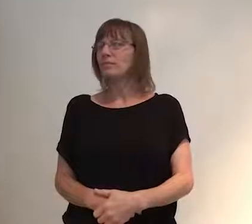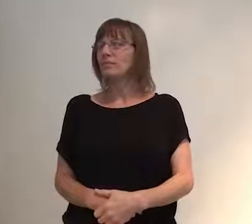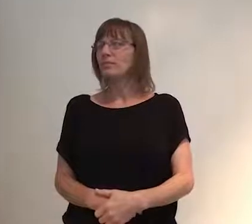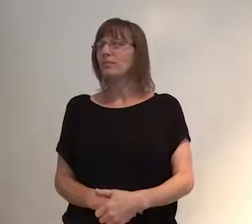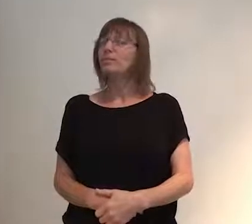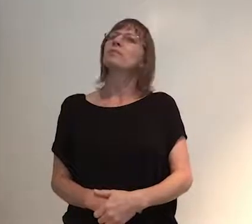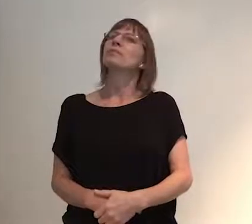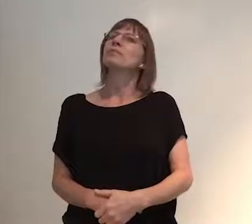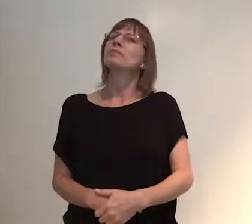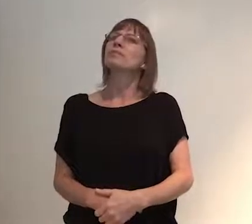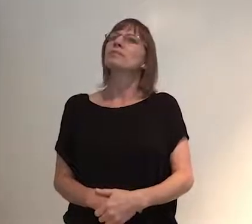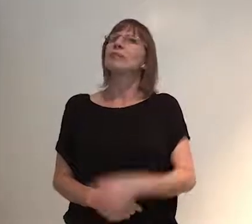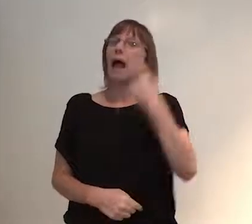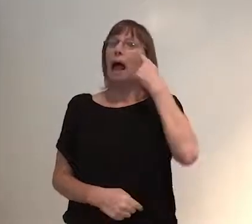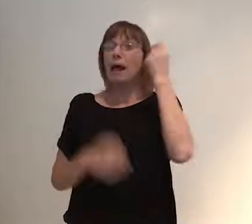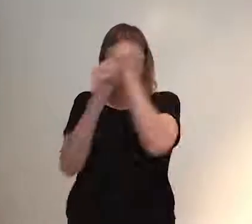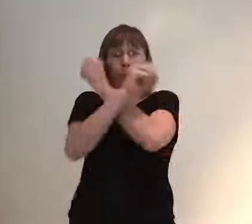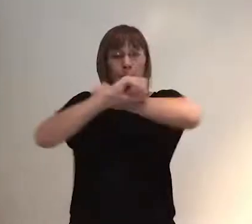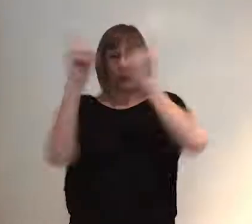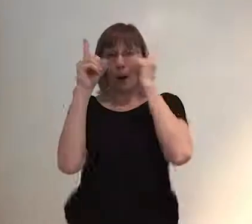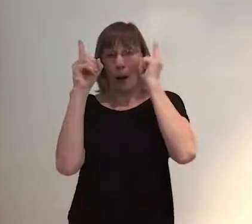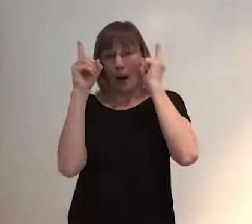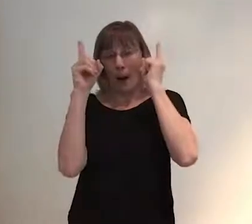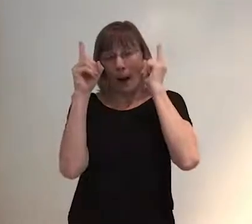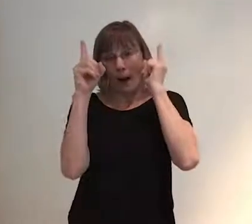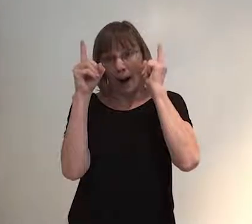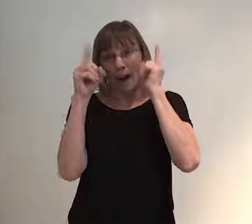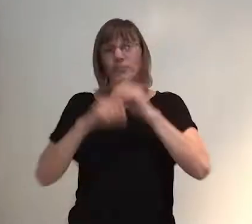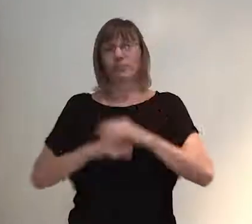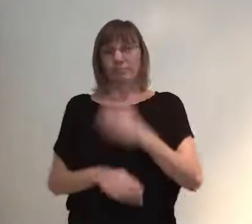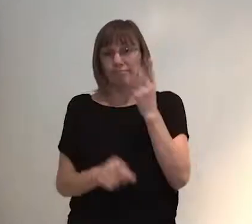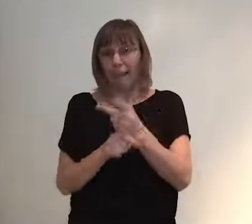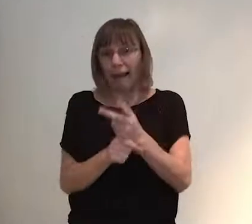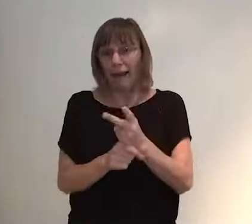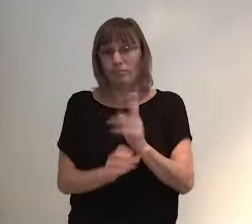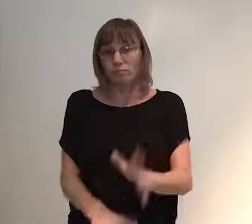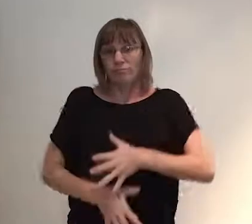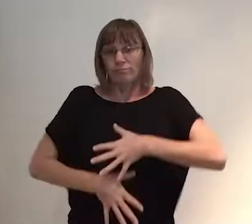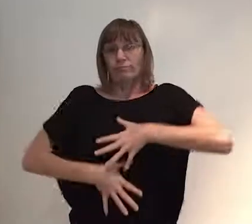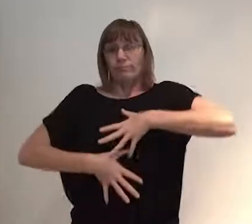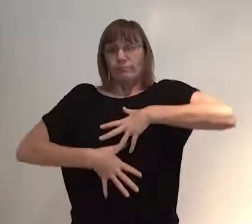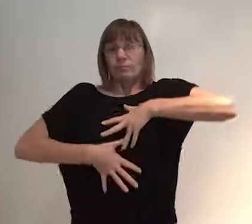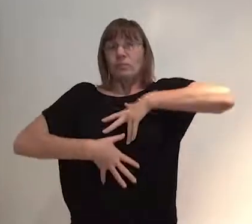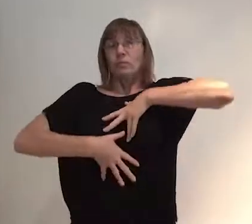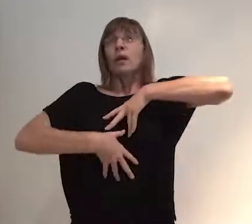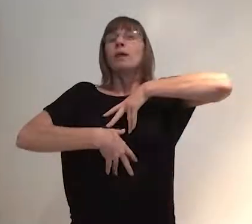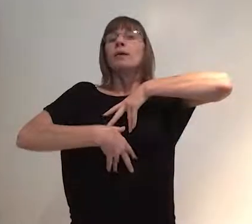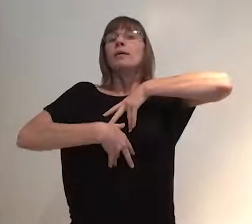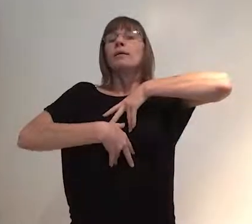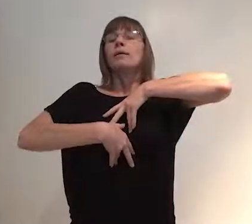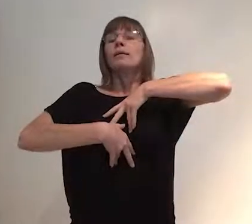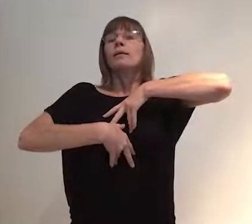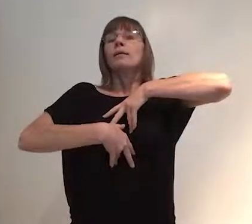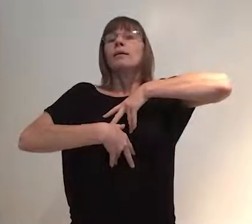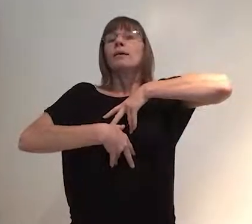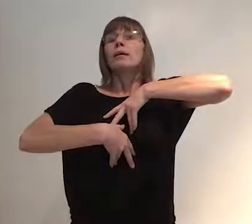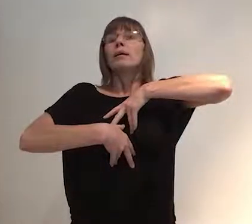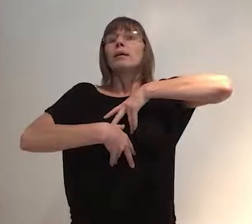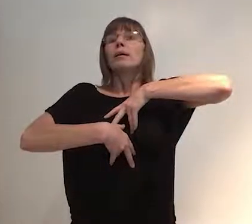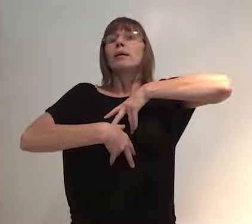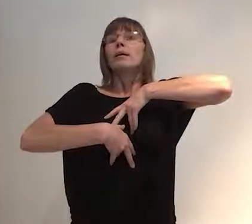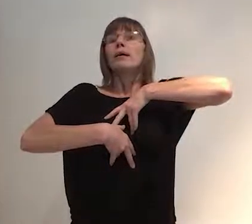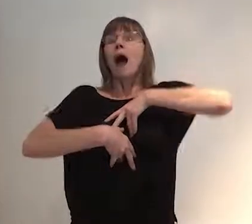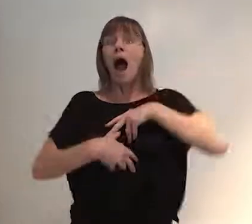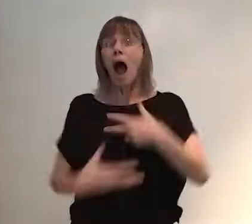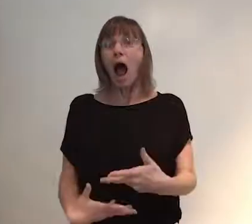mouth as you breathe out. Keep the eyes wide open. So let's do it again. Breathing in and